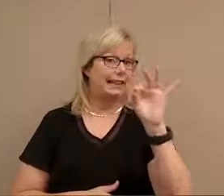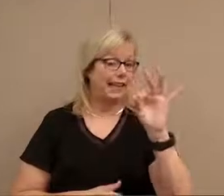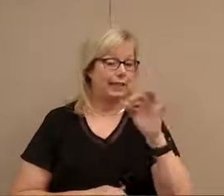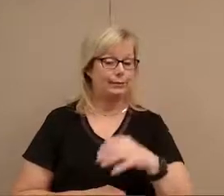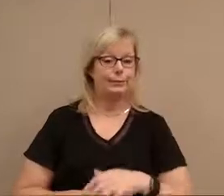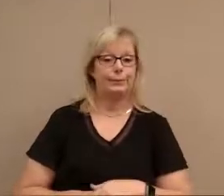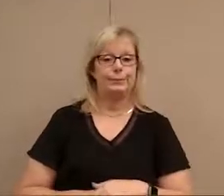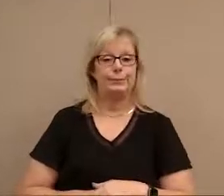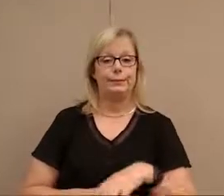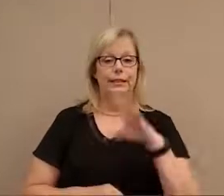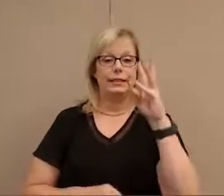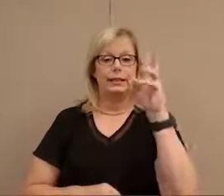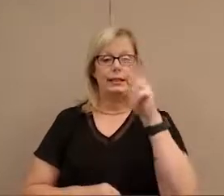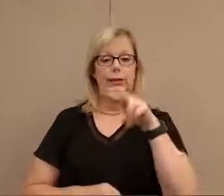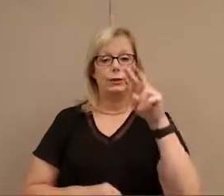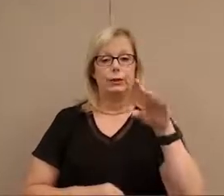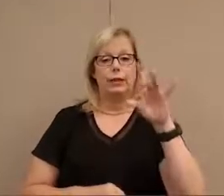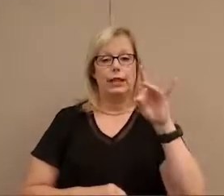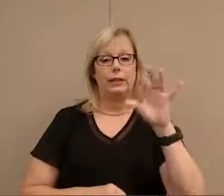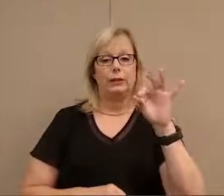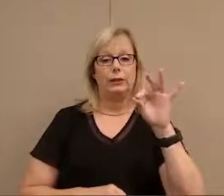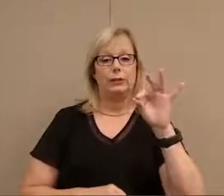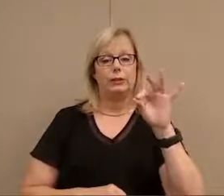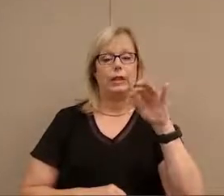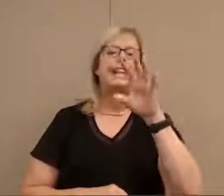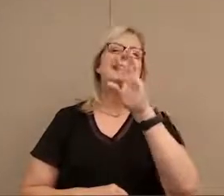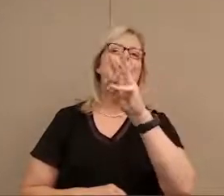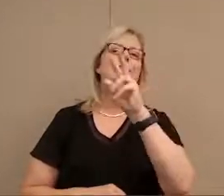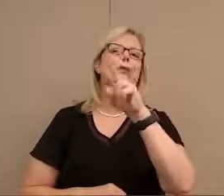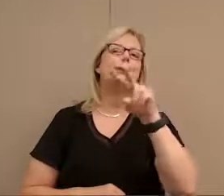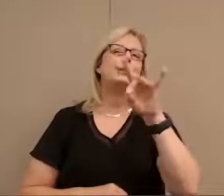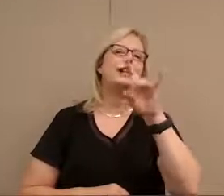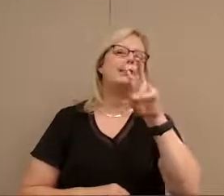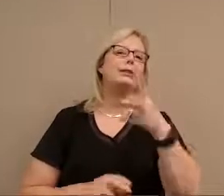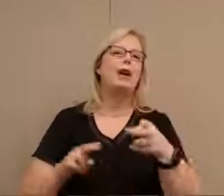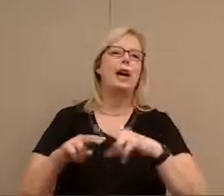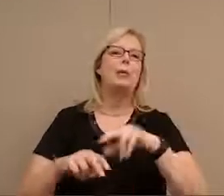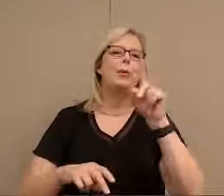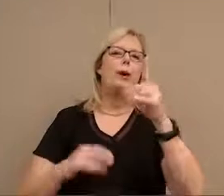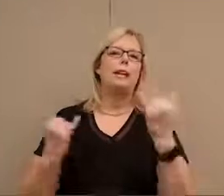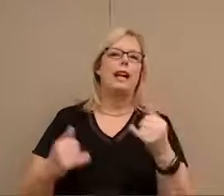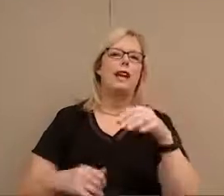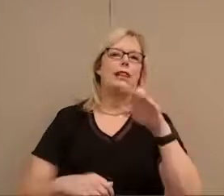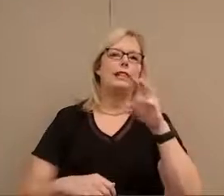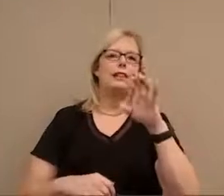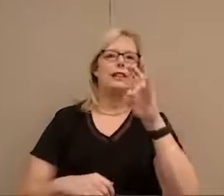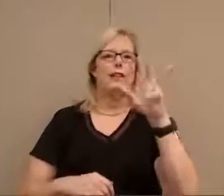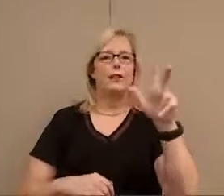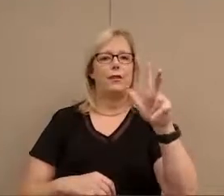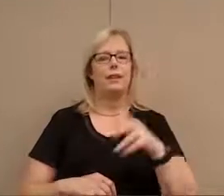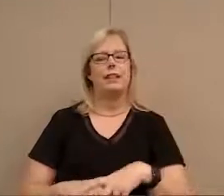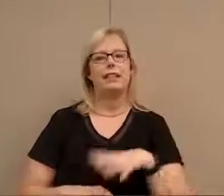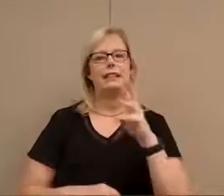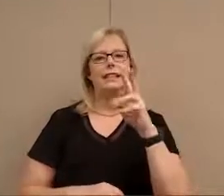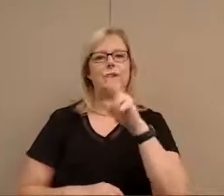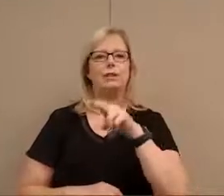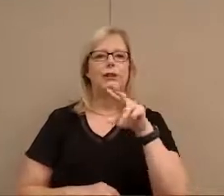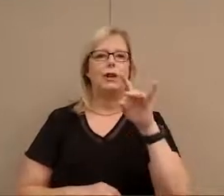3,589. 62282 up 1 to 73. 62285 up 1